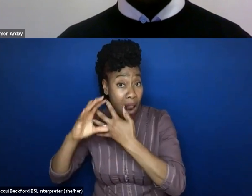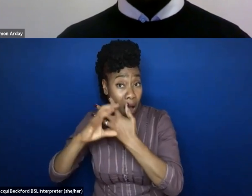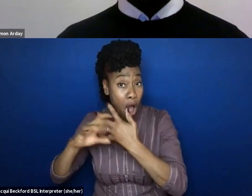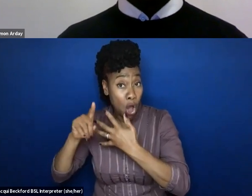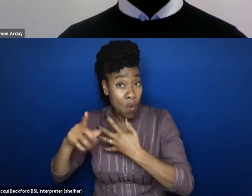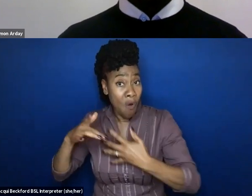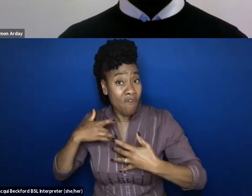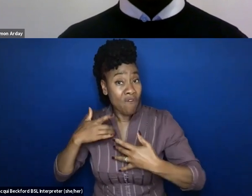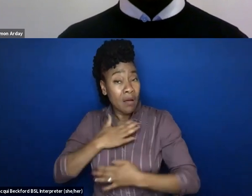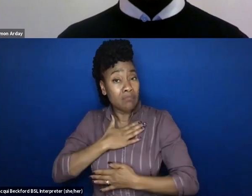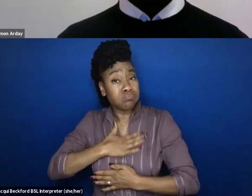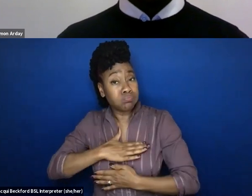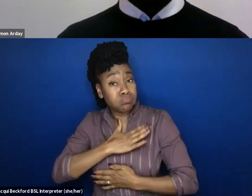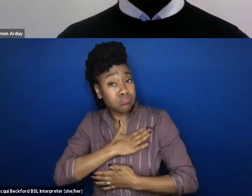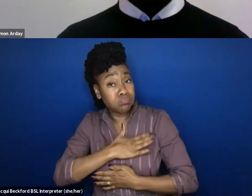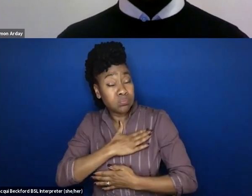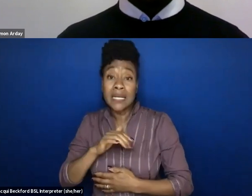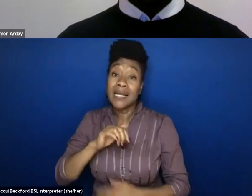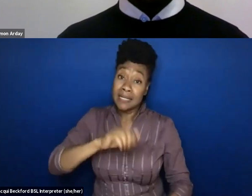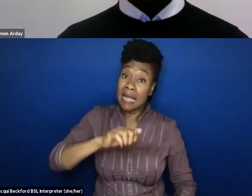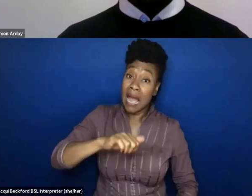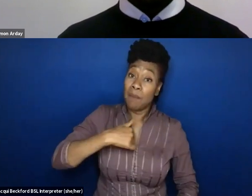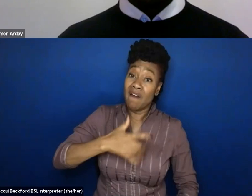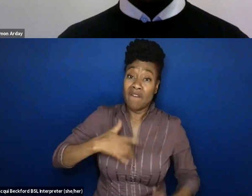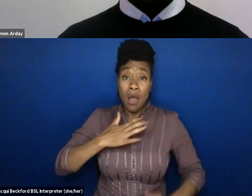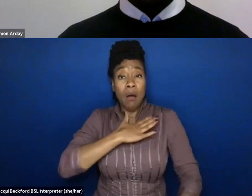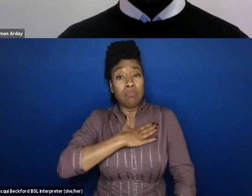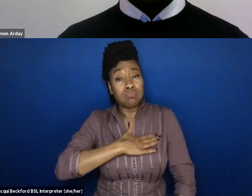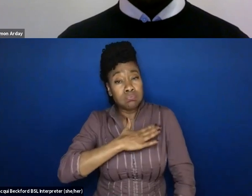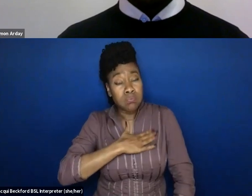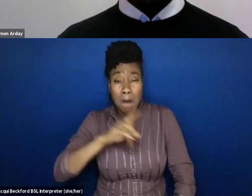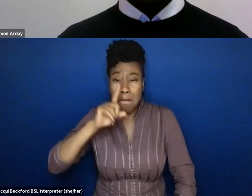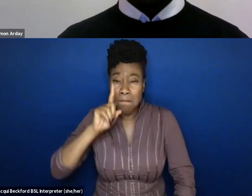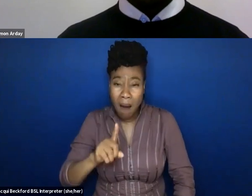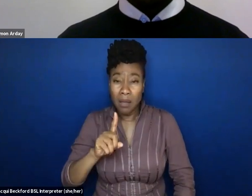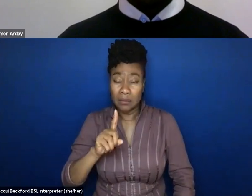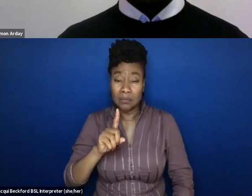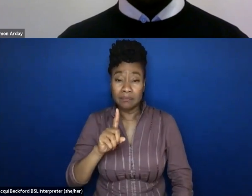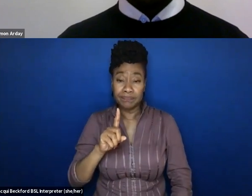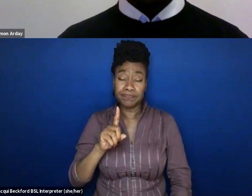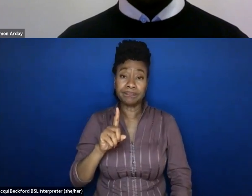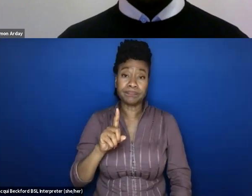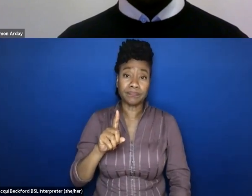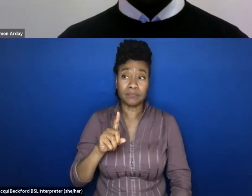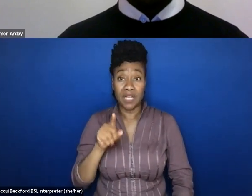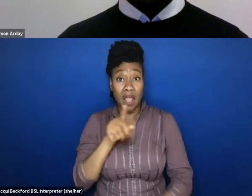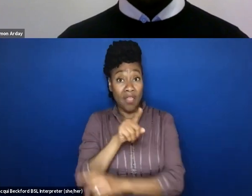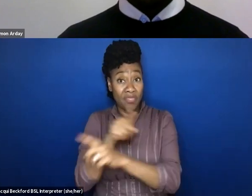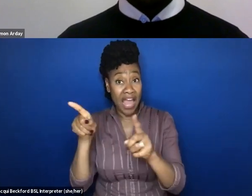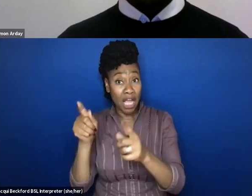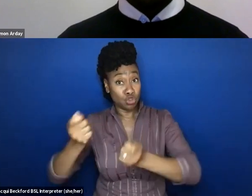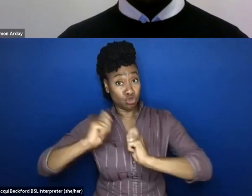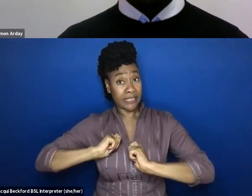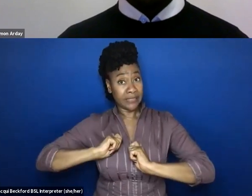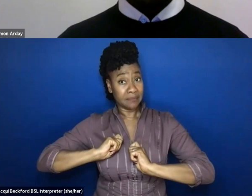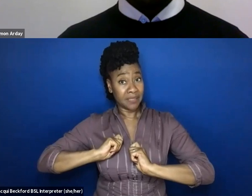of disheartening, because even though the people who were treating me looked like me, they were in a position where